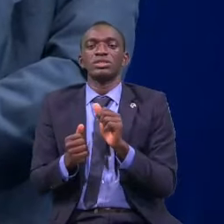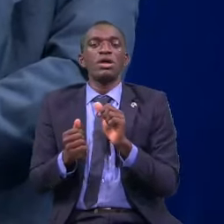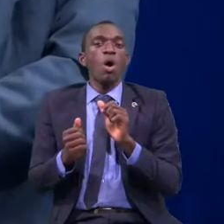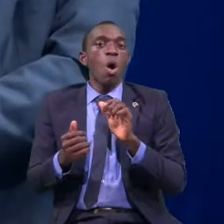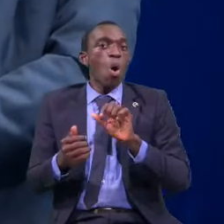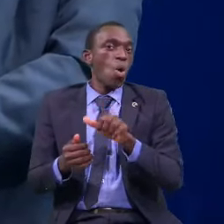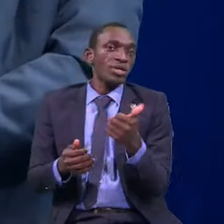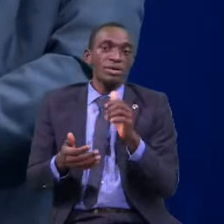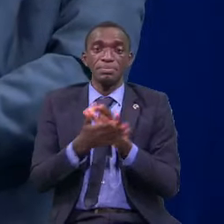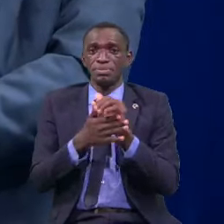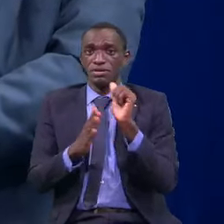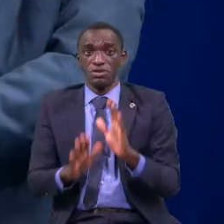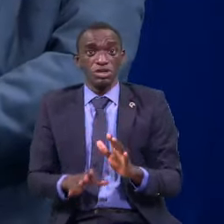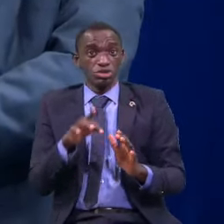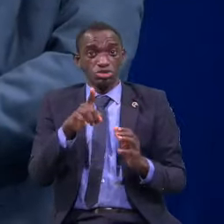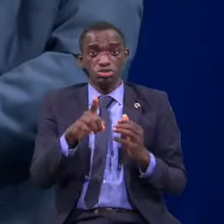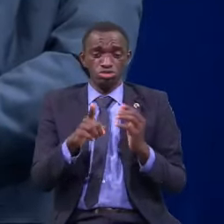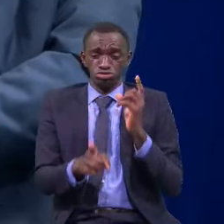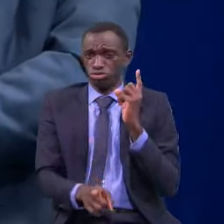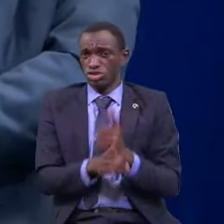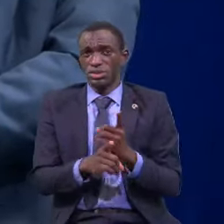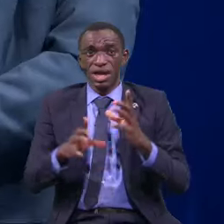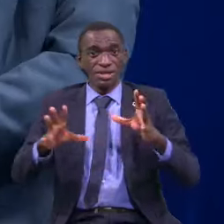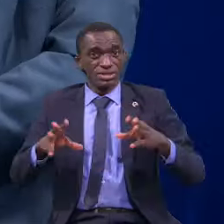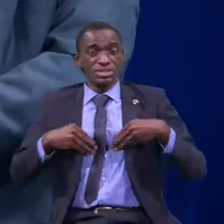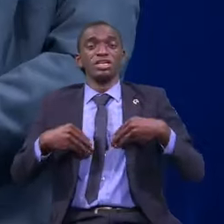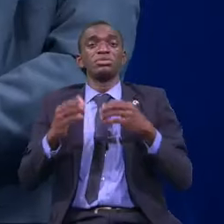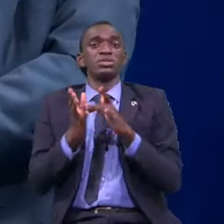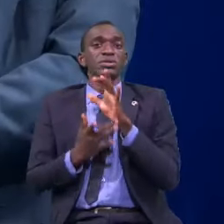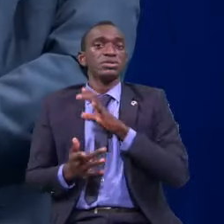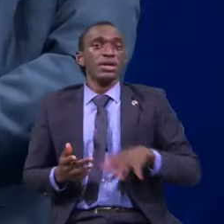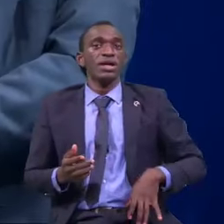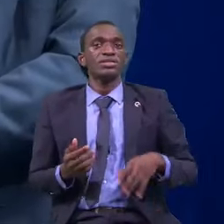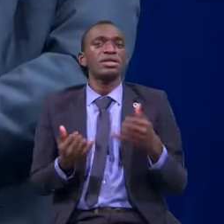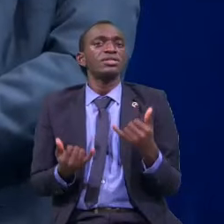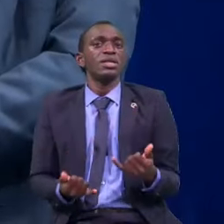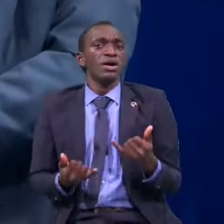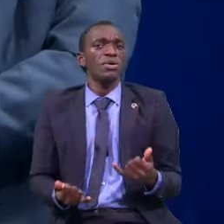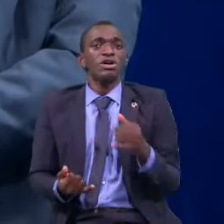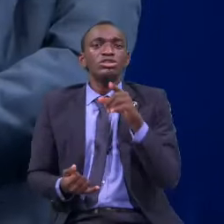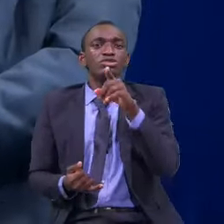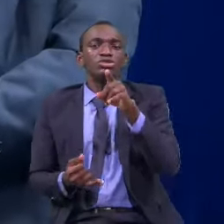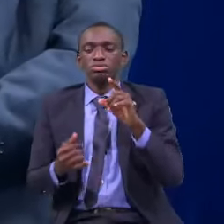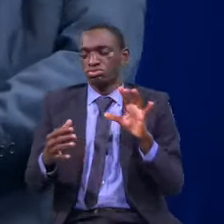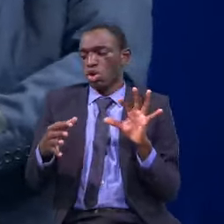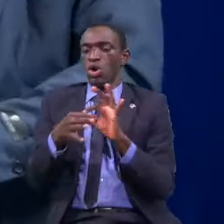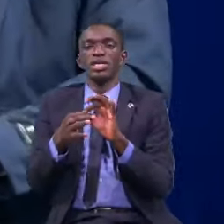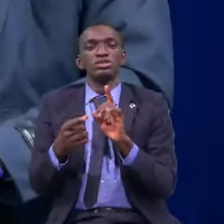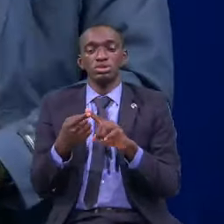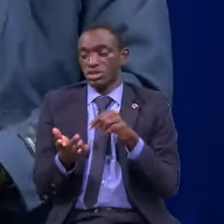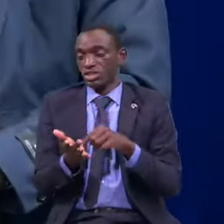your life to the Lord Jesus Christ, as you connect to this program on radio or television,